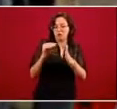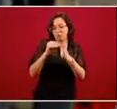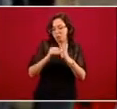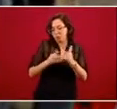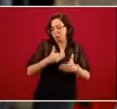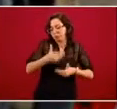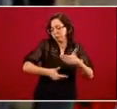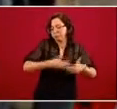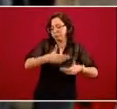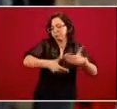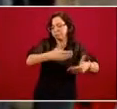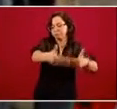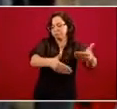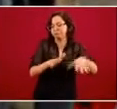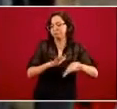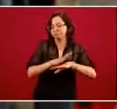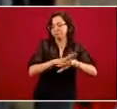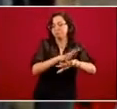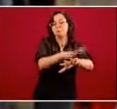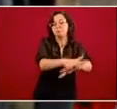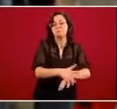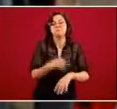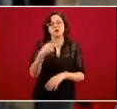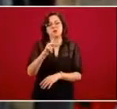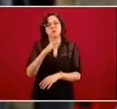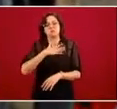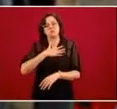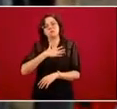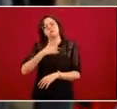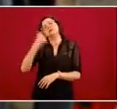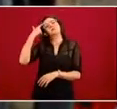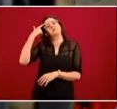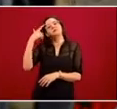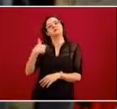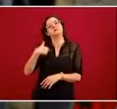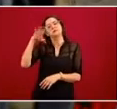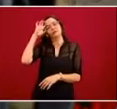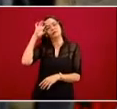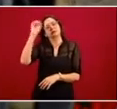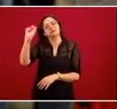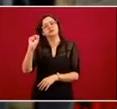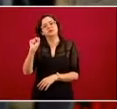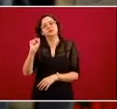as a project and now it has evolved and is a live document.